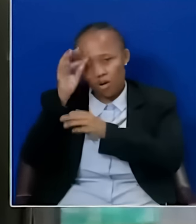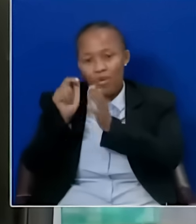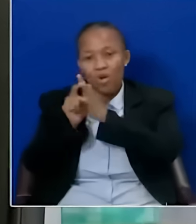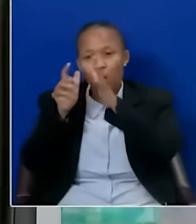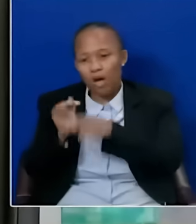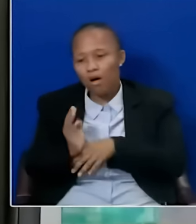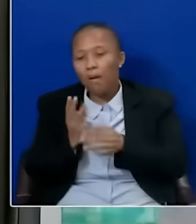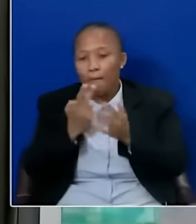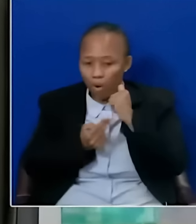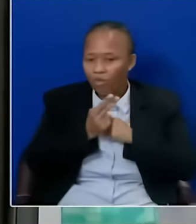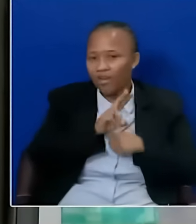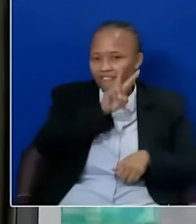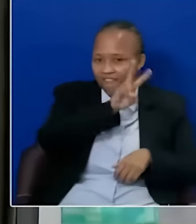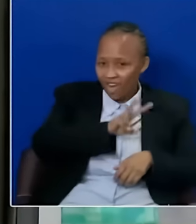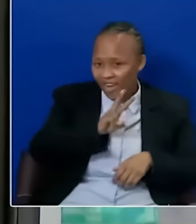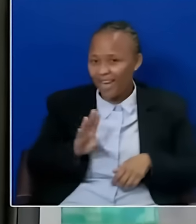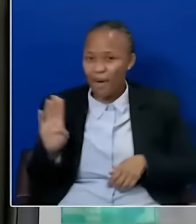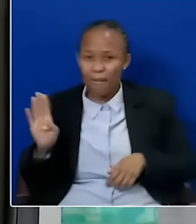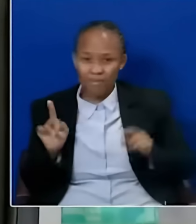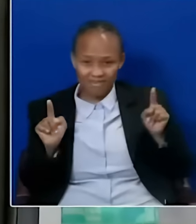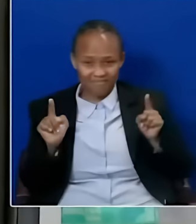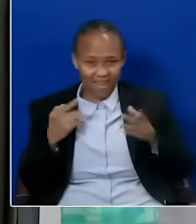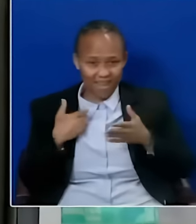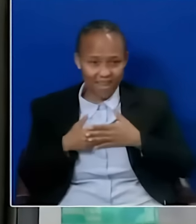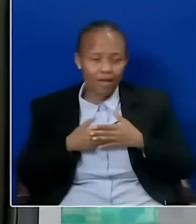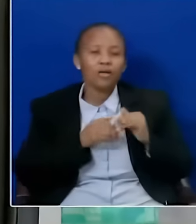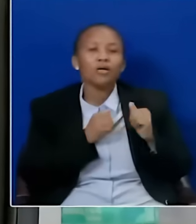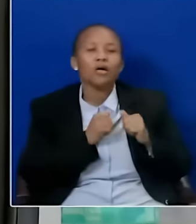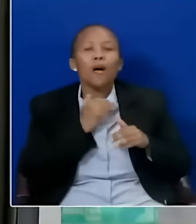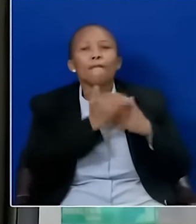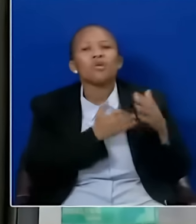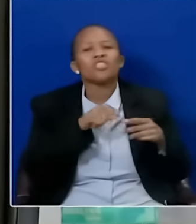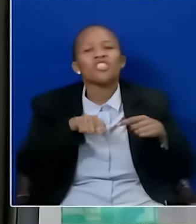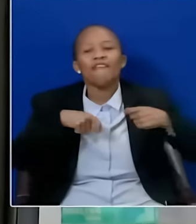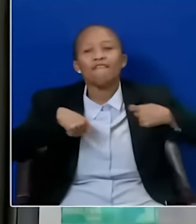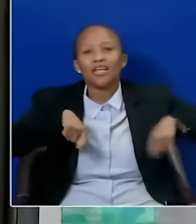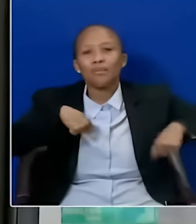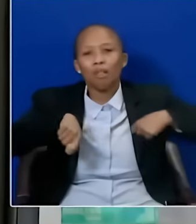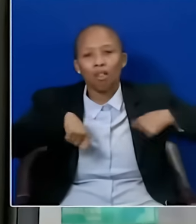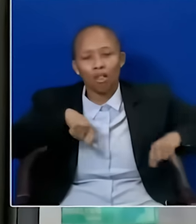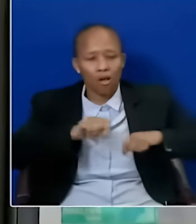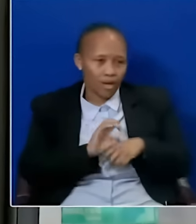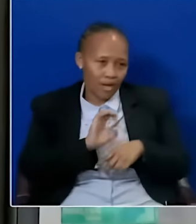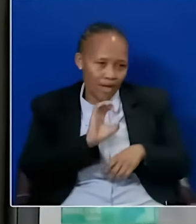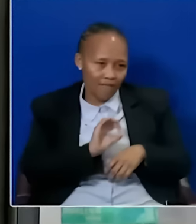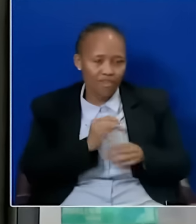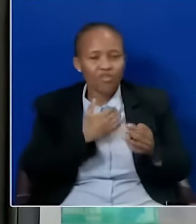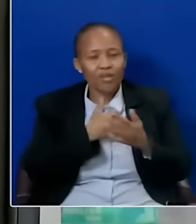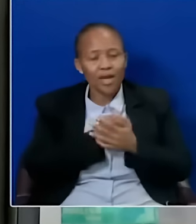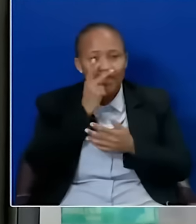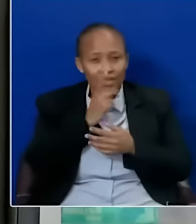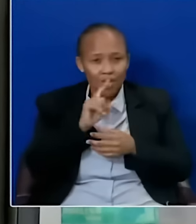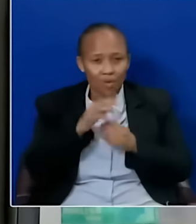Commissioners, the procedure is flexible. You might have seen on the news where an accused comes with a private